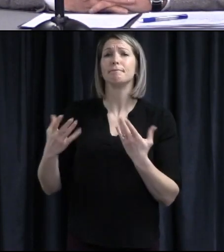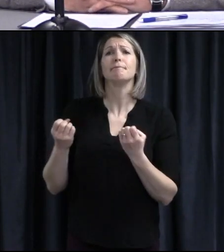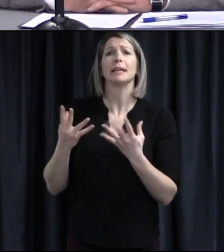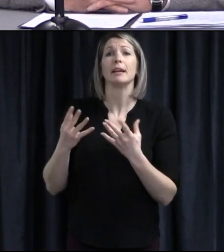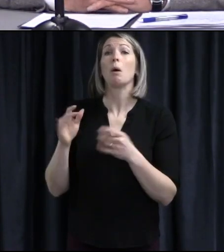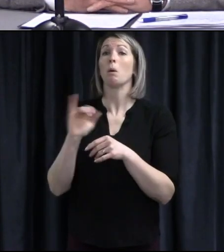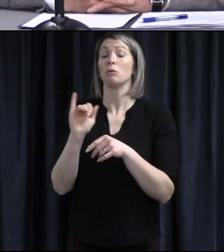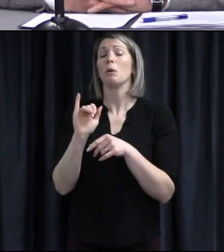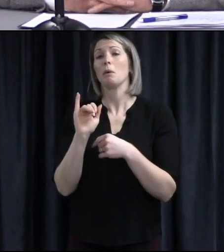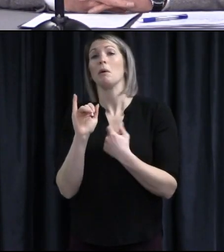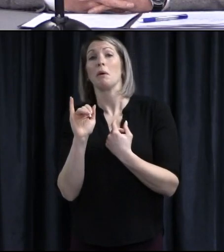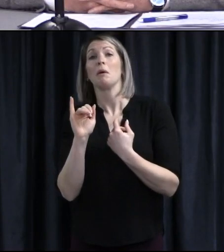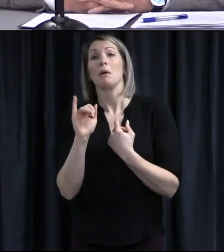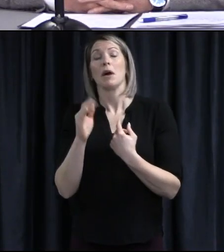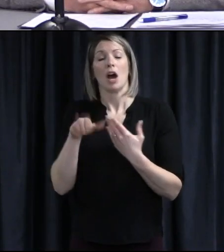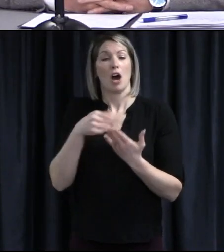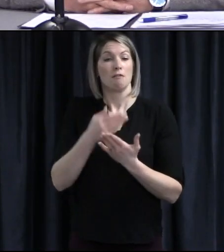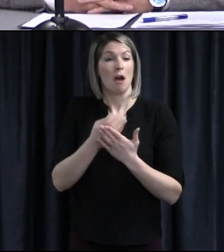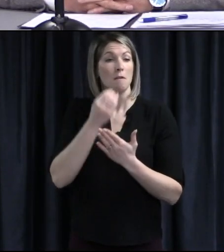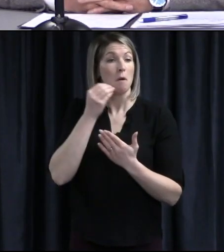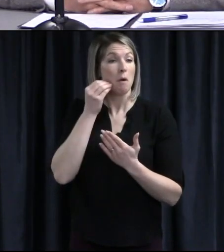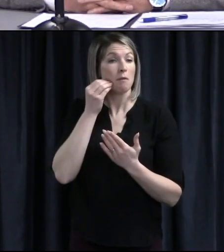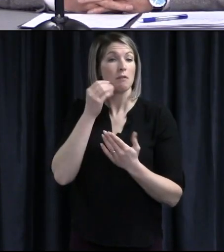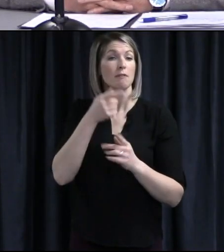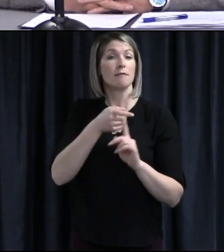time after, say, someone has arrived from an airport?